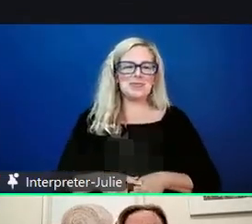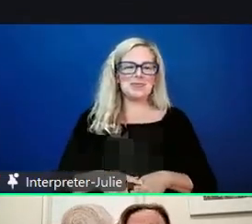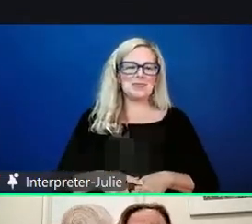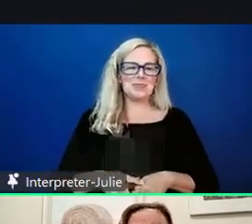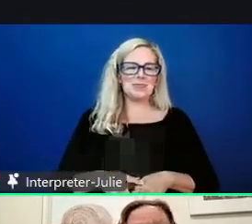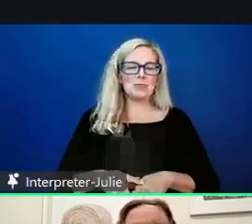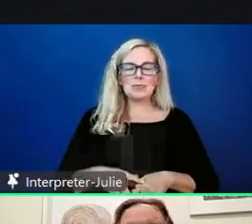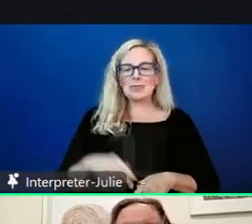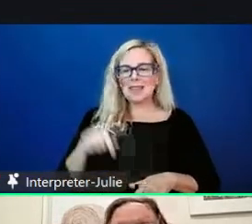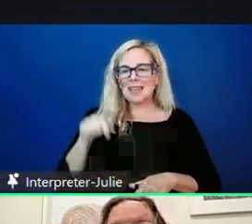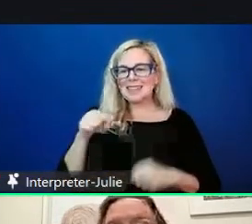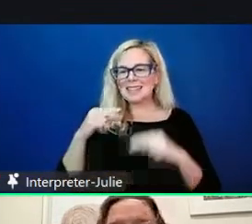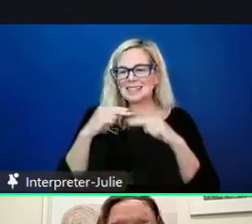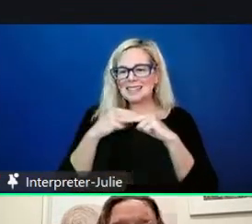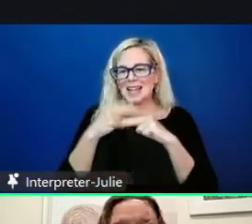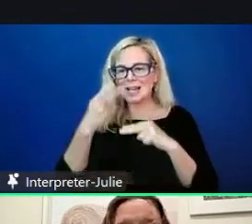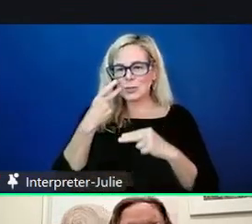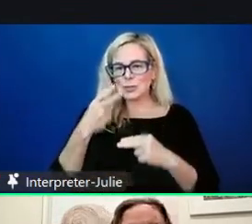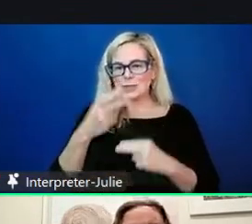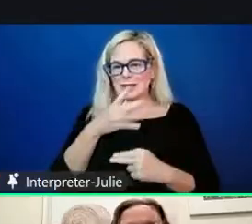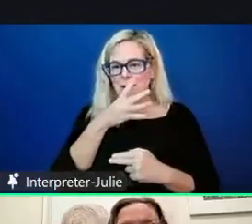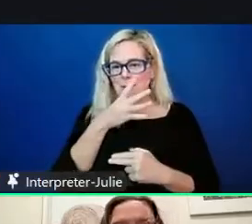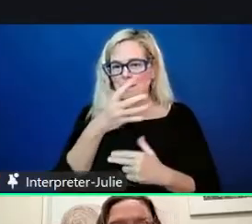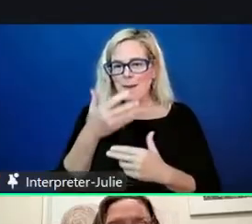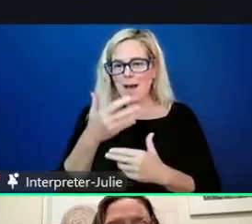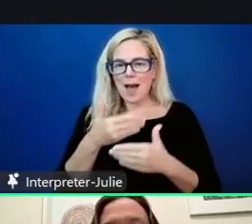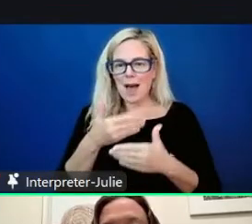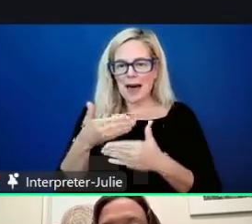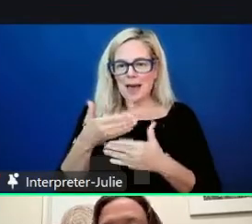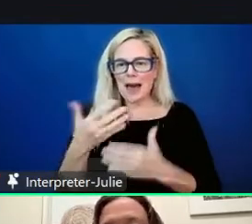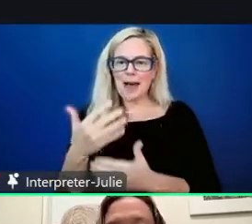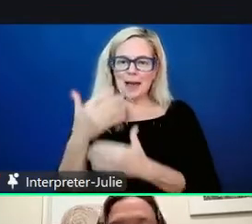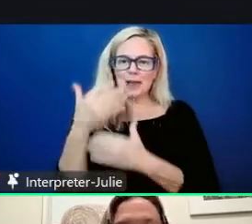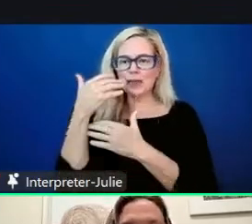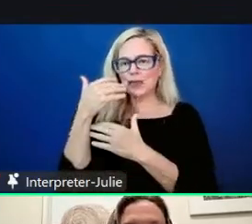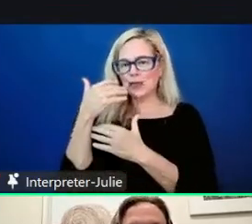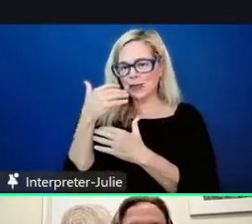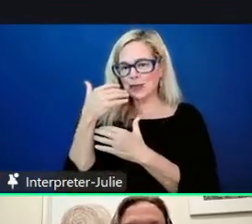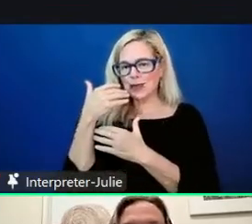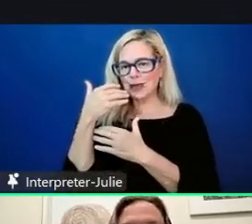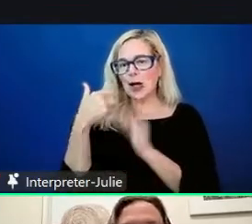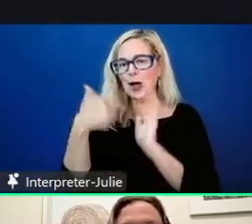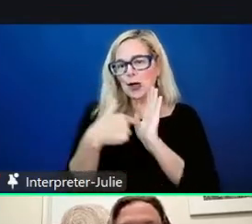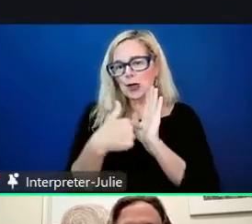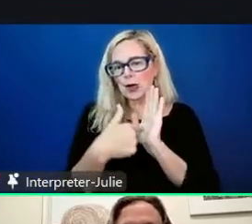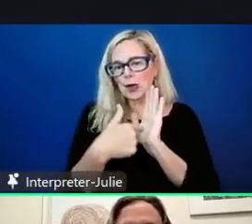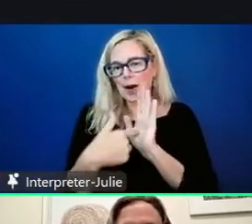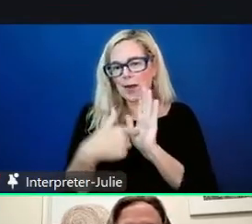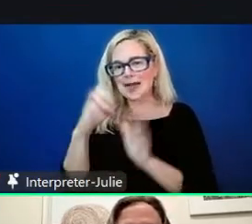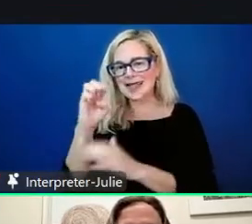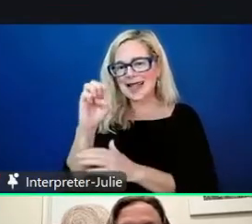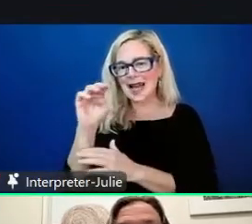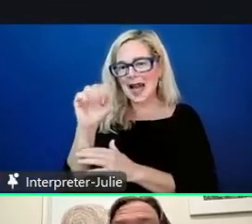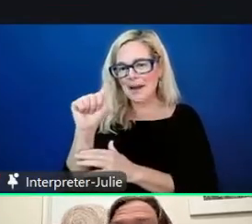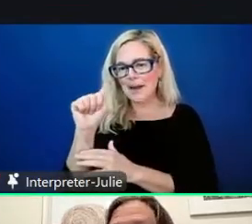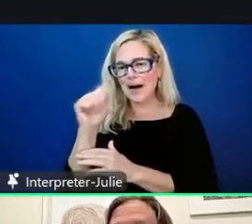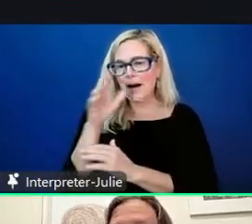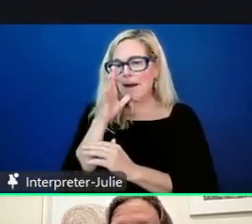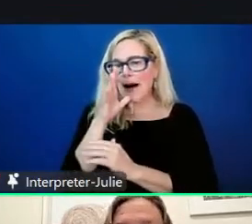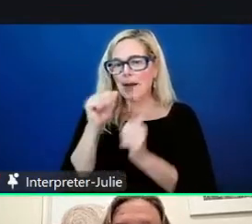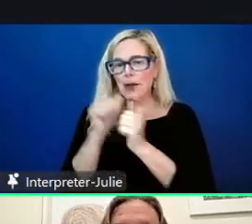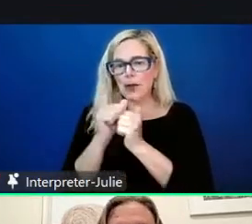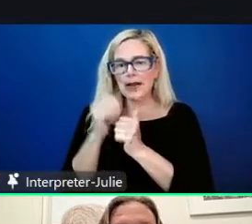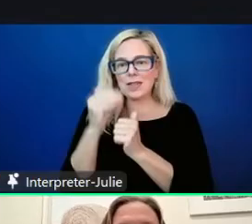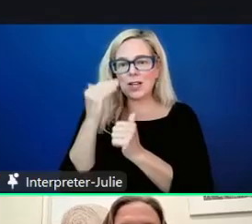On this slide, we see a mom holding a baby to represent the case of Emma, a mom with known EDS